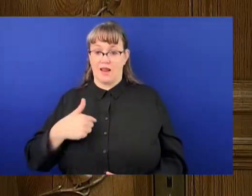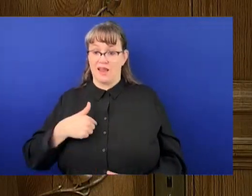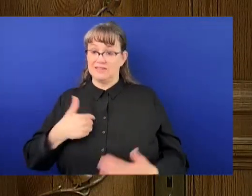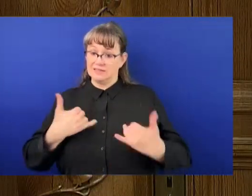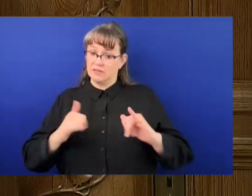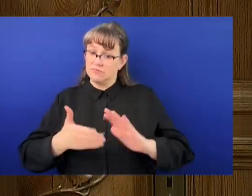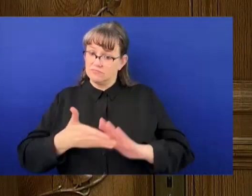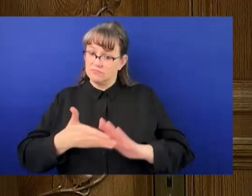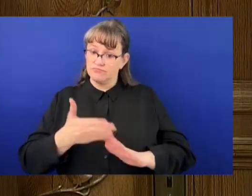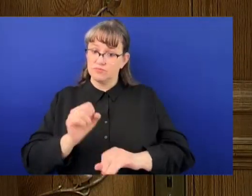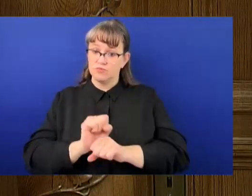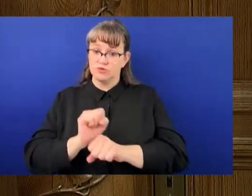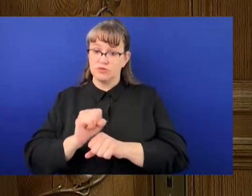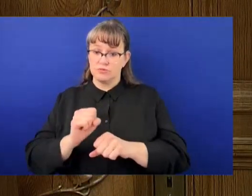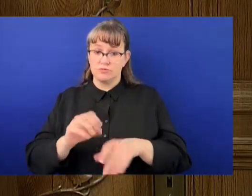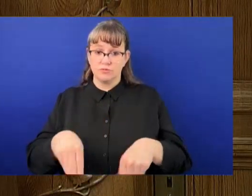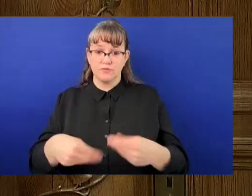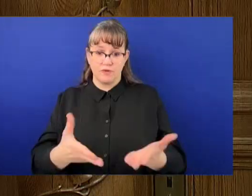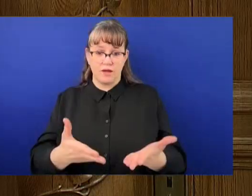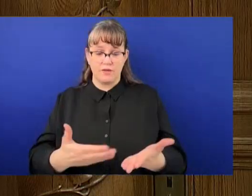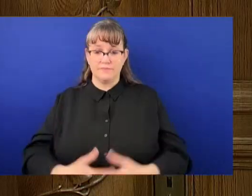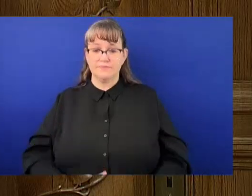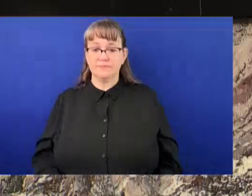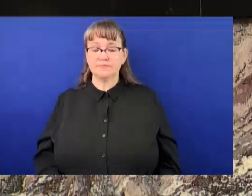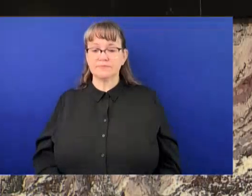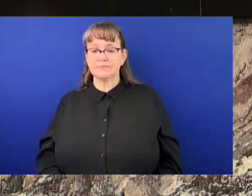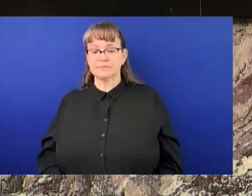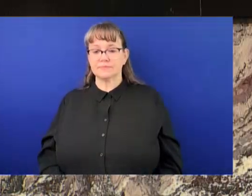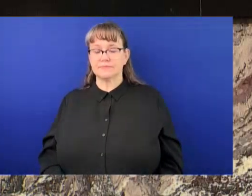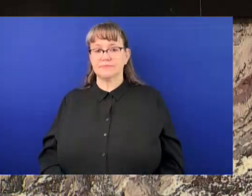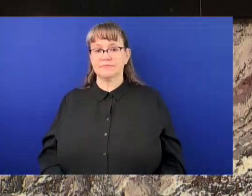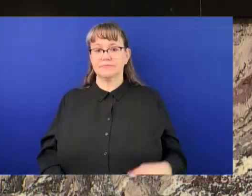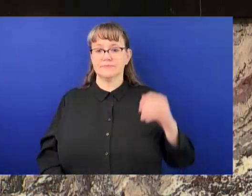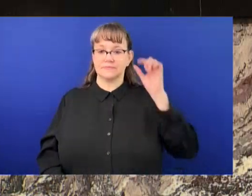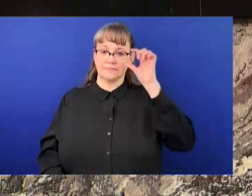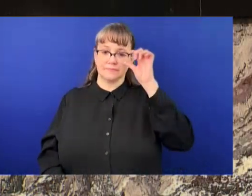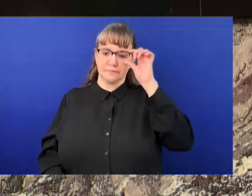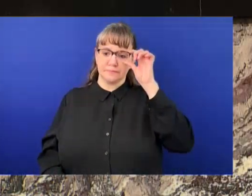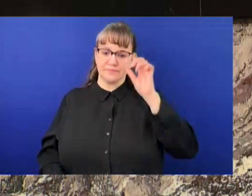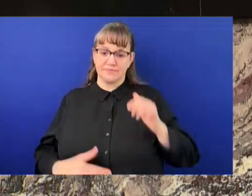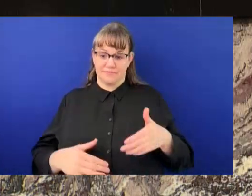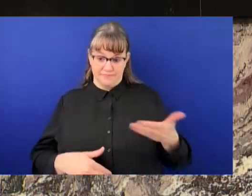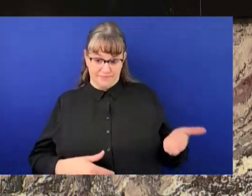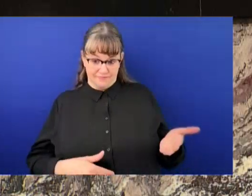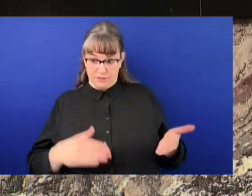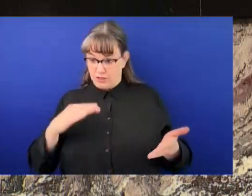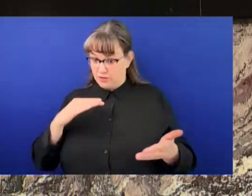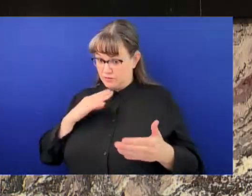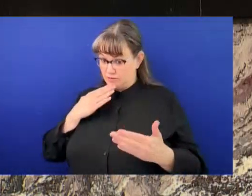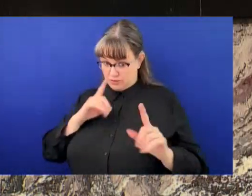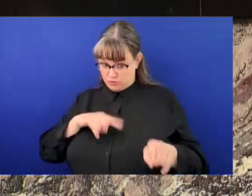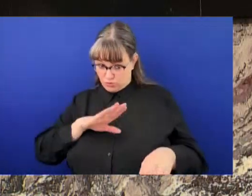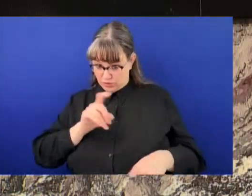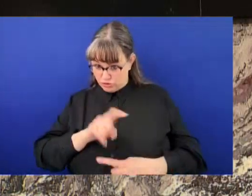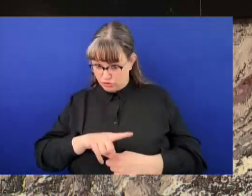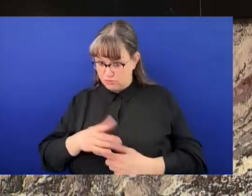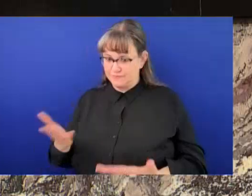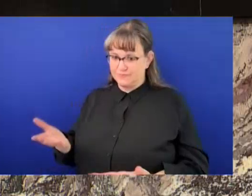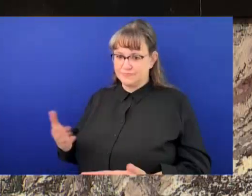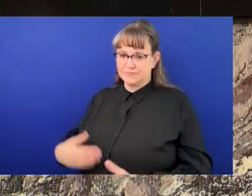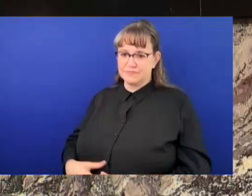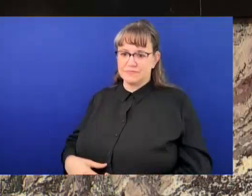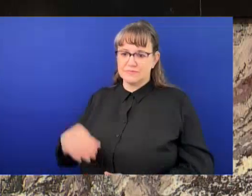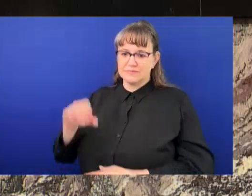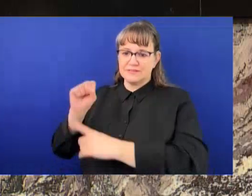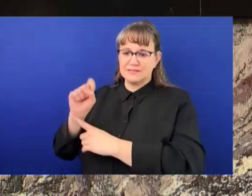Kelowna Centre, supplemental. Yes. Stevens Village is a wet facility, meaning it's low barrier and it allows residents to engage